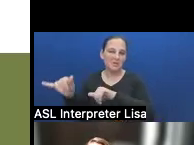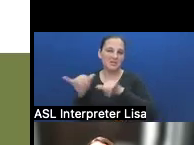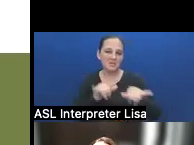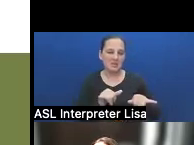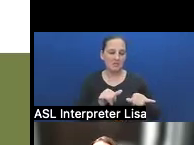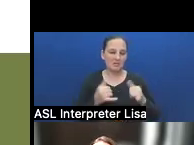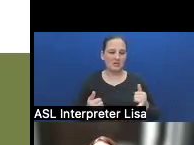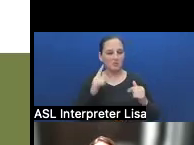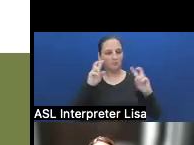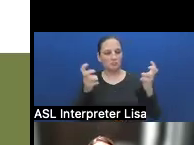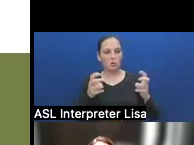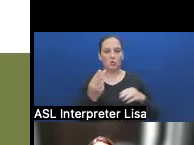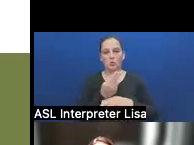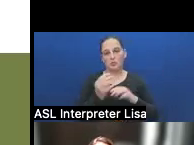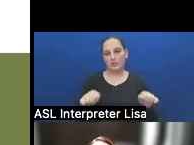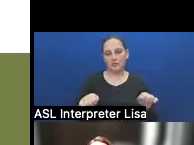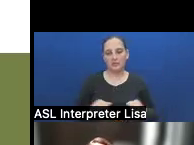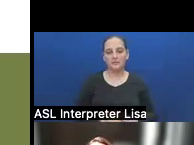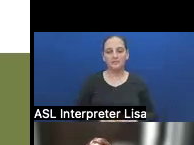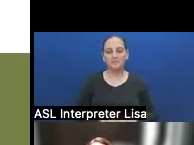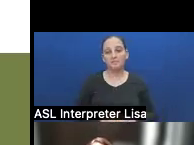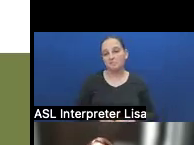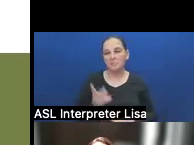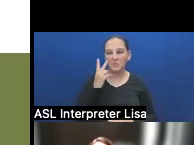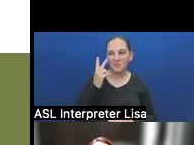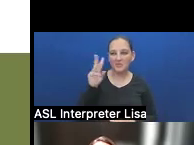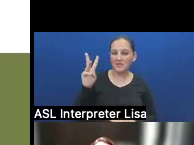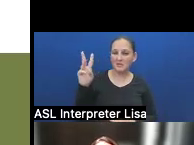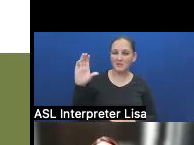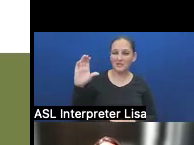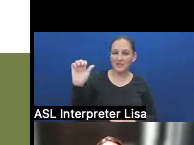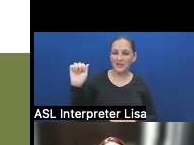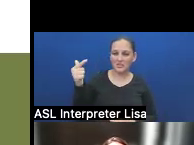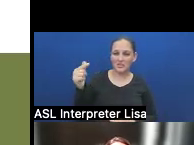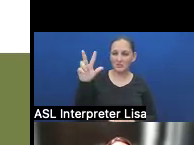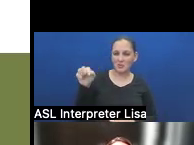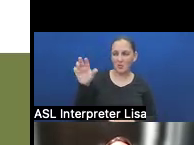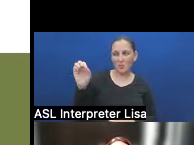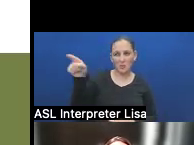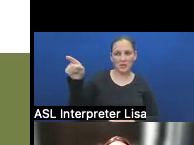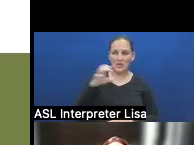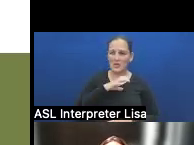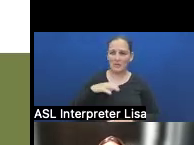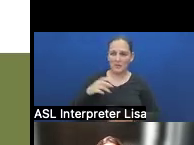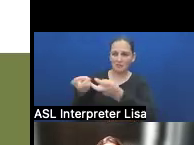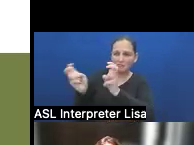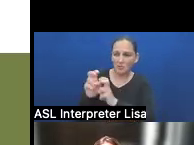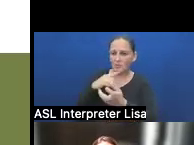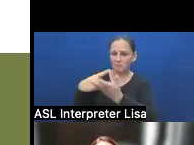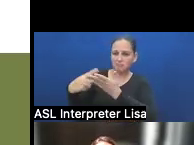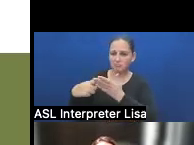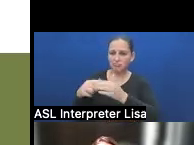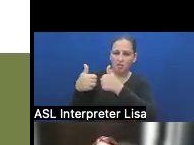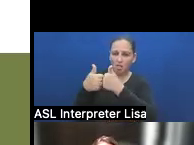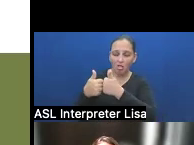usability, but we'll see. It's having a rough time. The committee is having a hard time with it. And just so we also know,